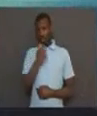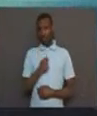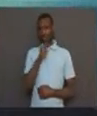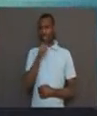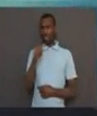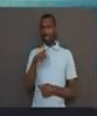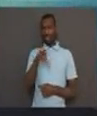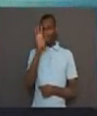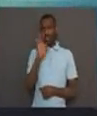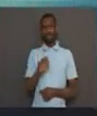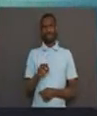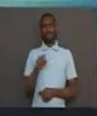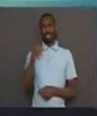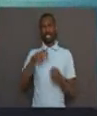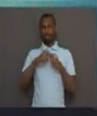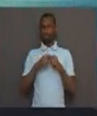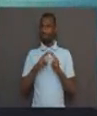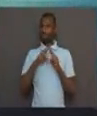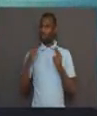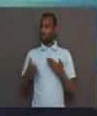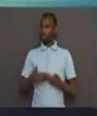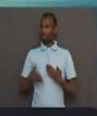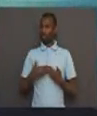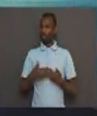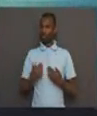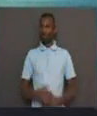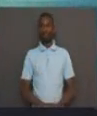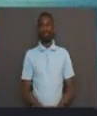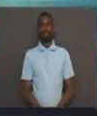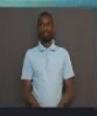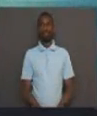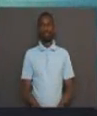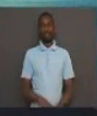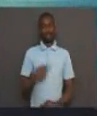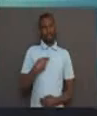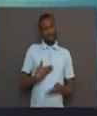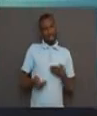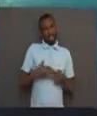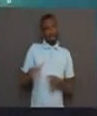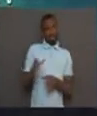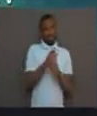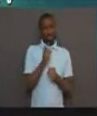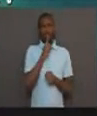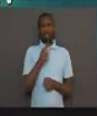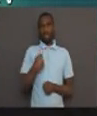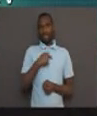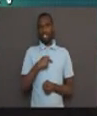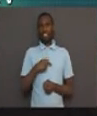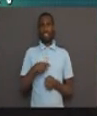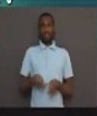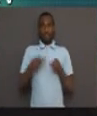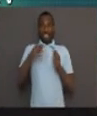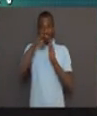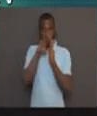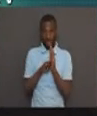Hello again, students. I am sure that you found that problem quite easy. We